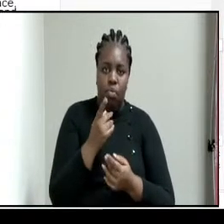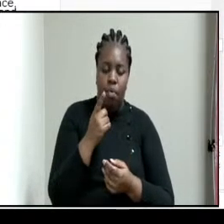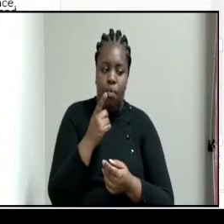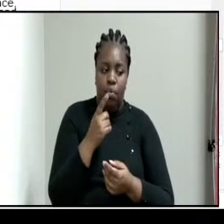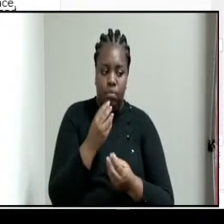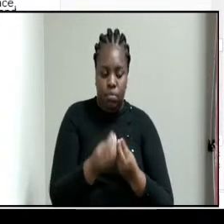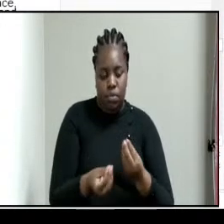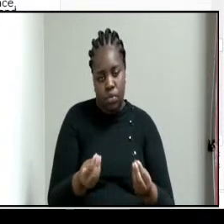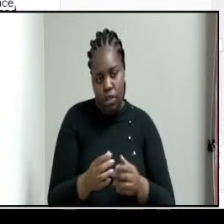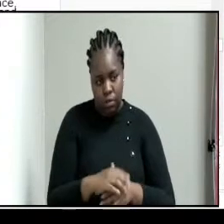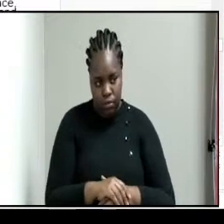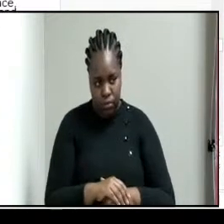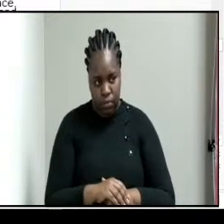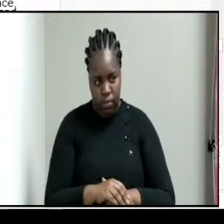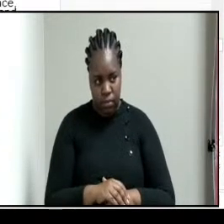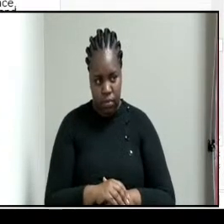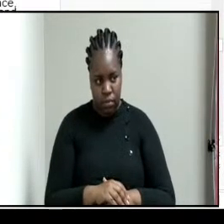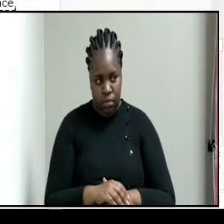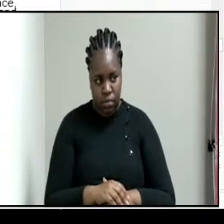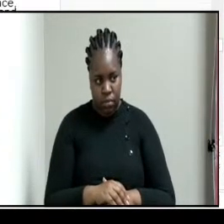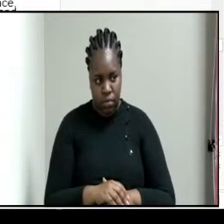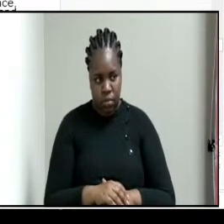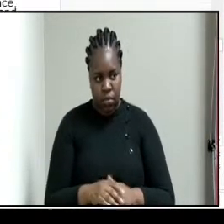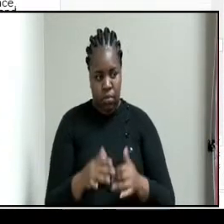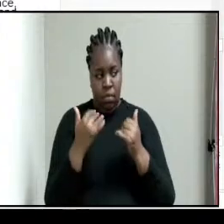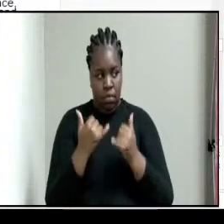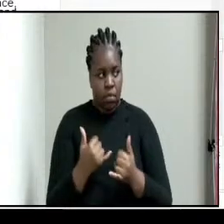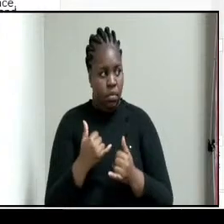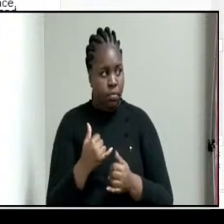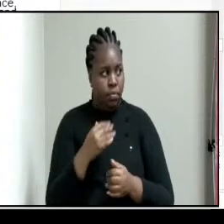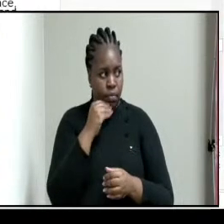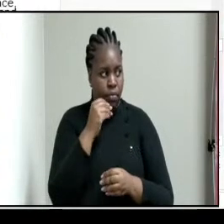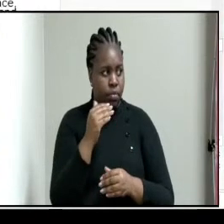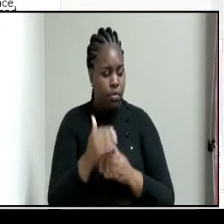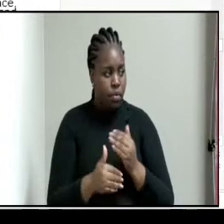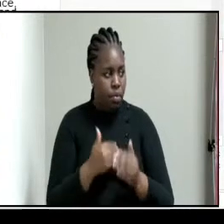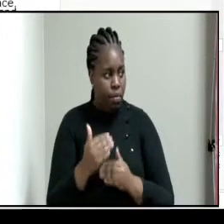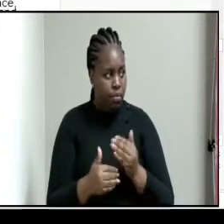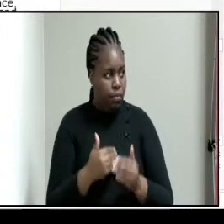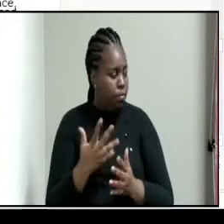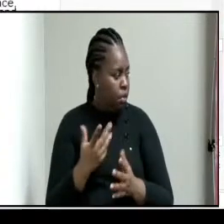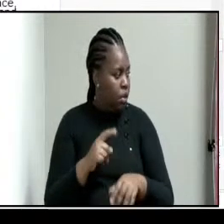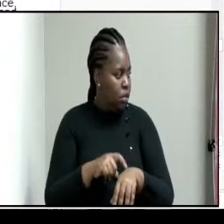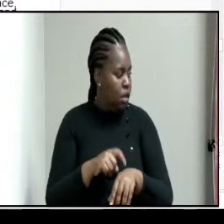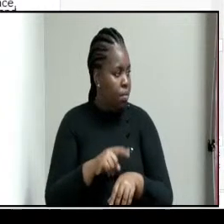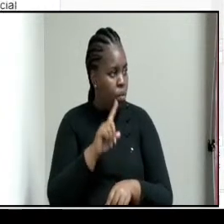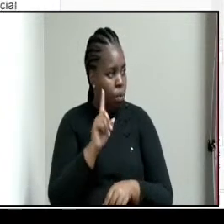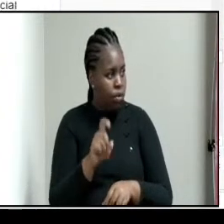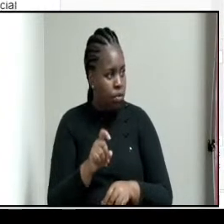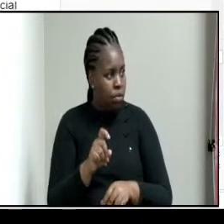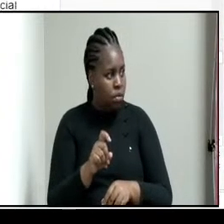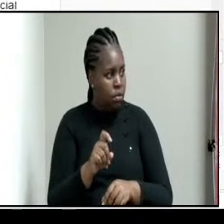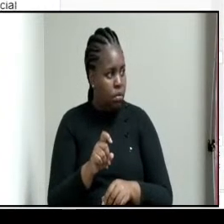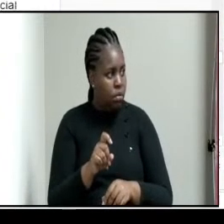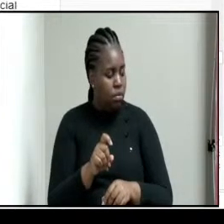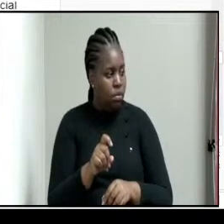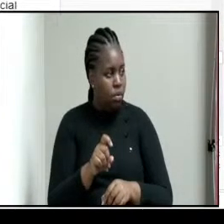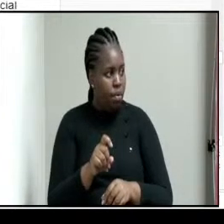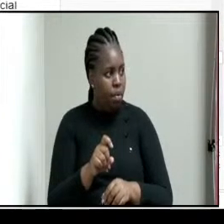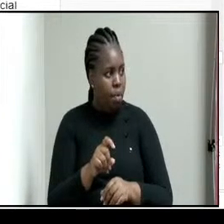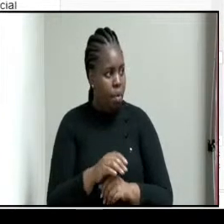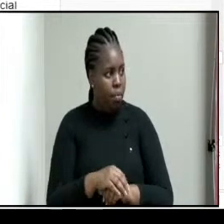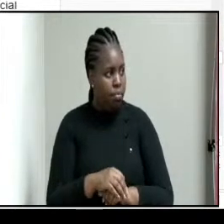by children. Now, I'll talk about retrogressive measures maybe during questions. I will quickly go to the duty to